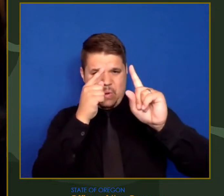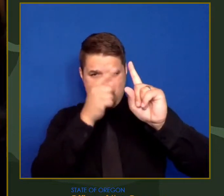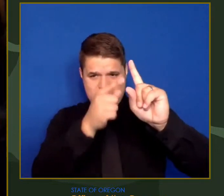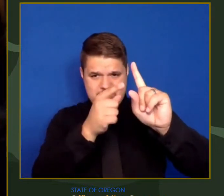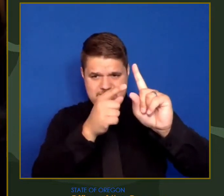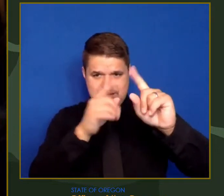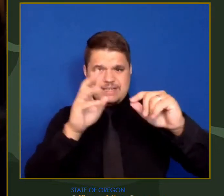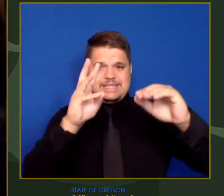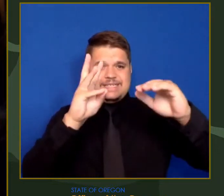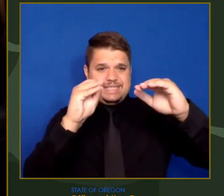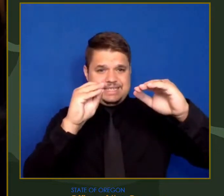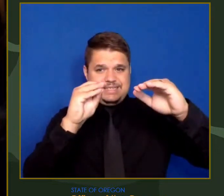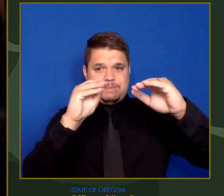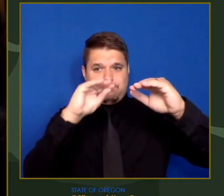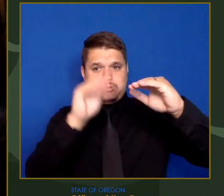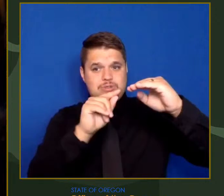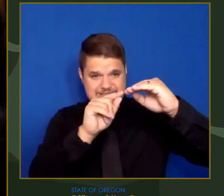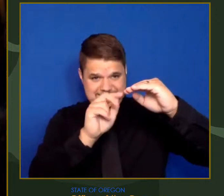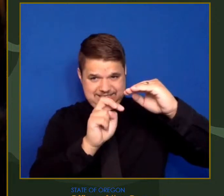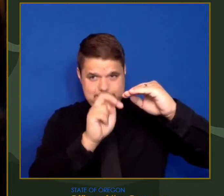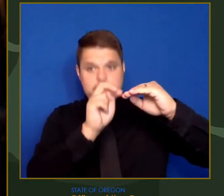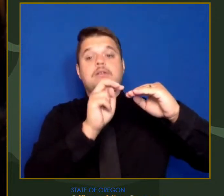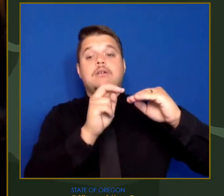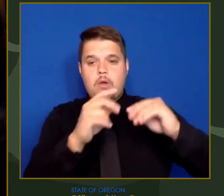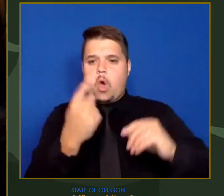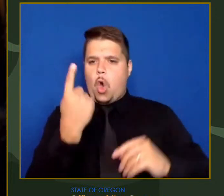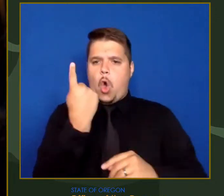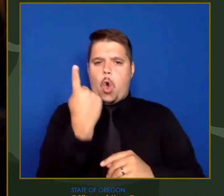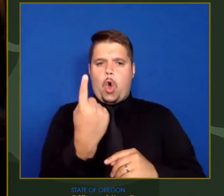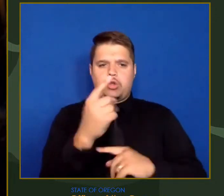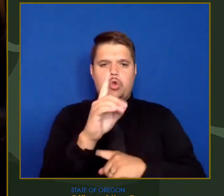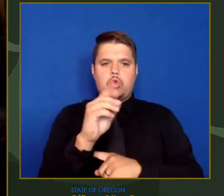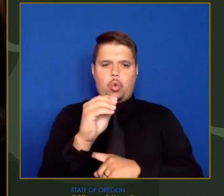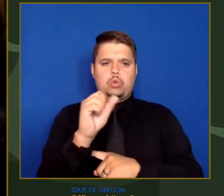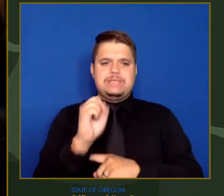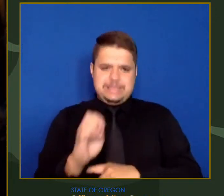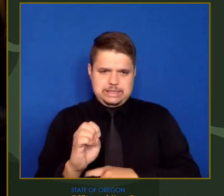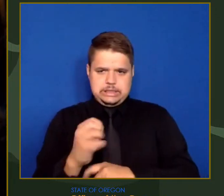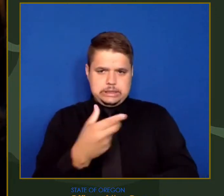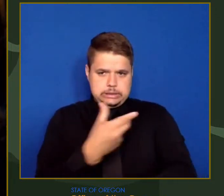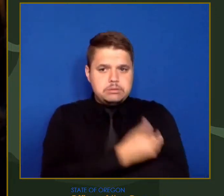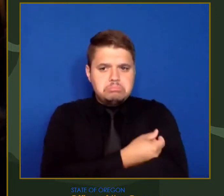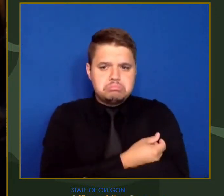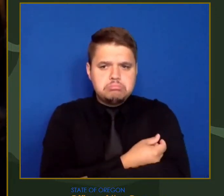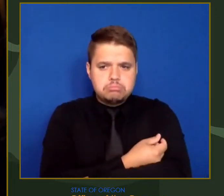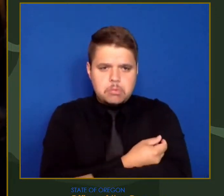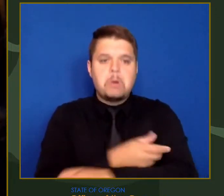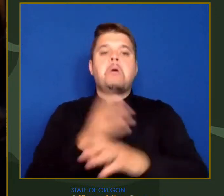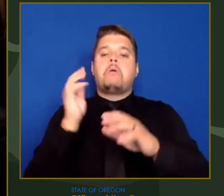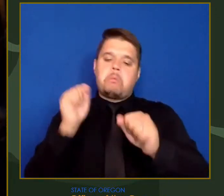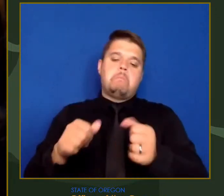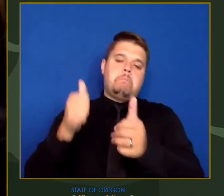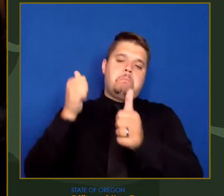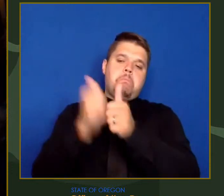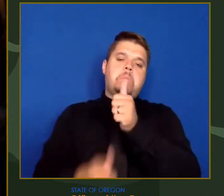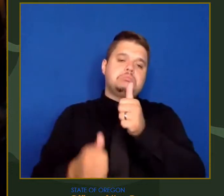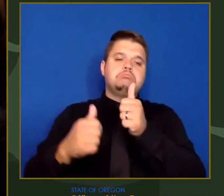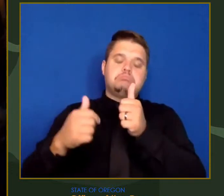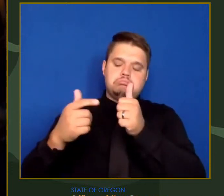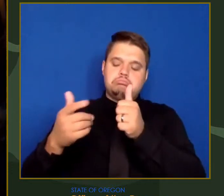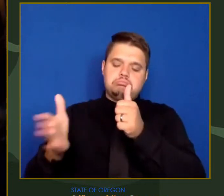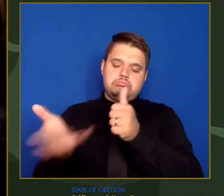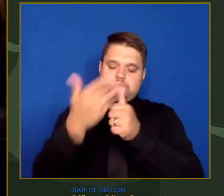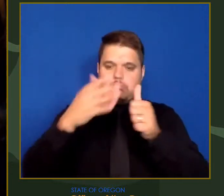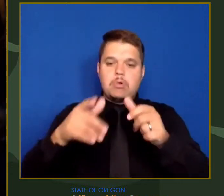at least one dose of vaccine, we will have significant protection across the state. That doesn't mean that every community and every individual